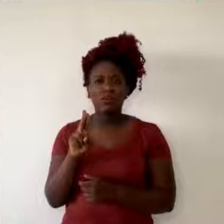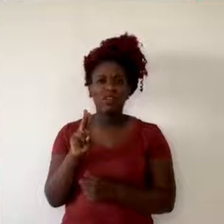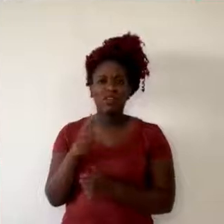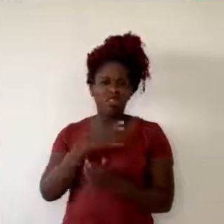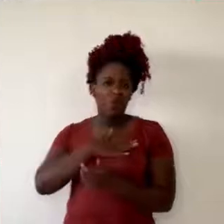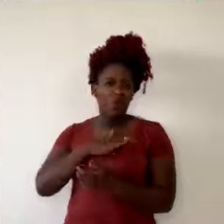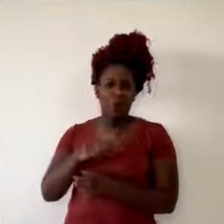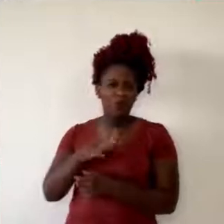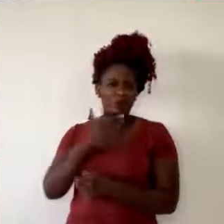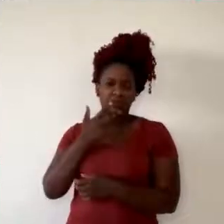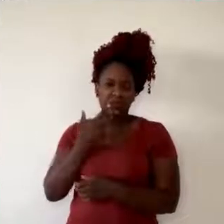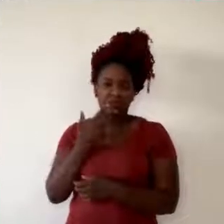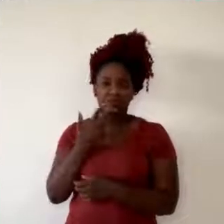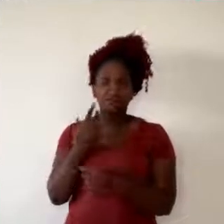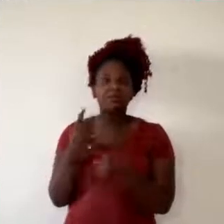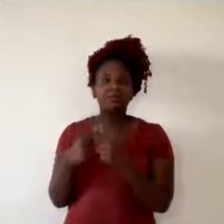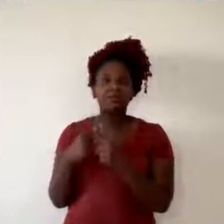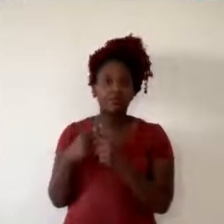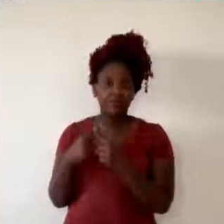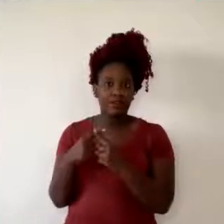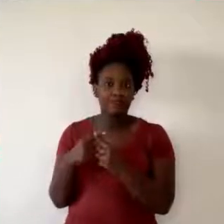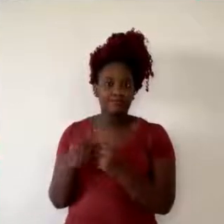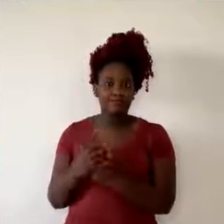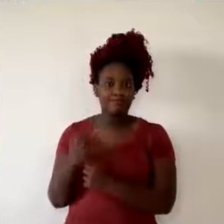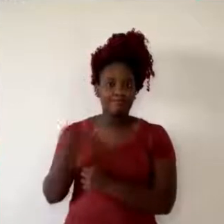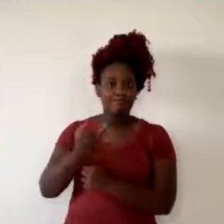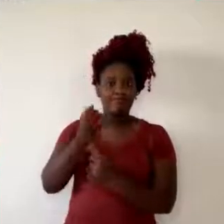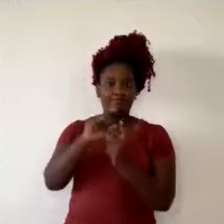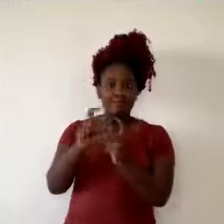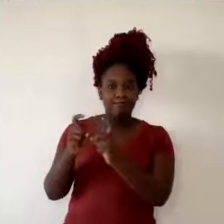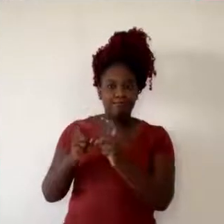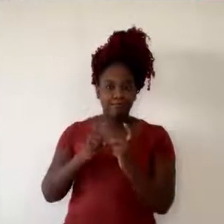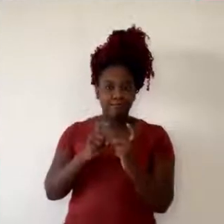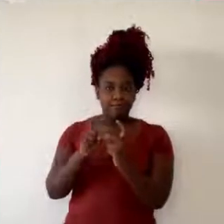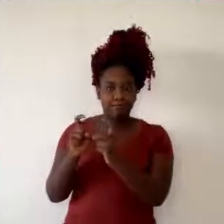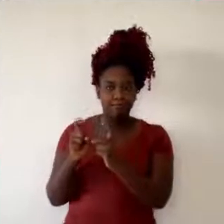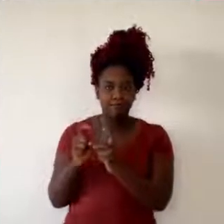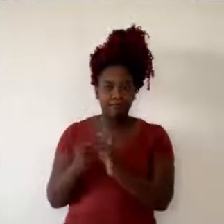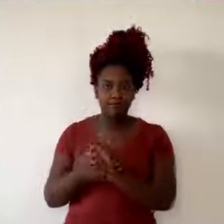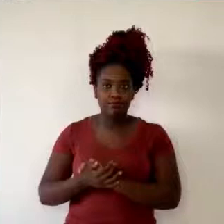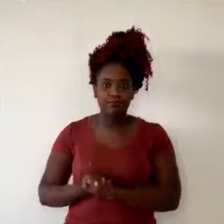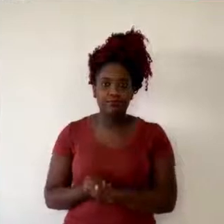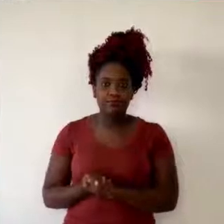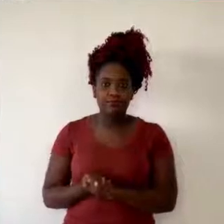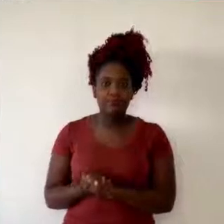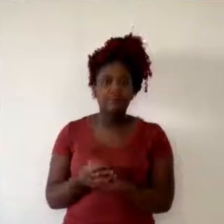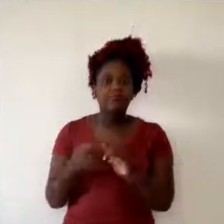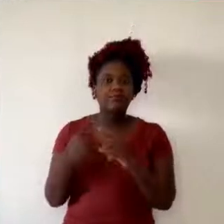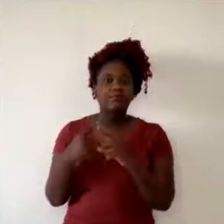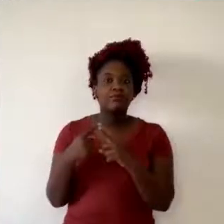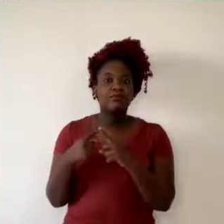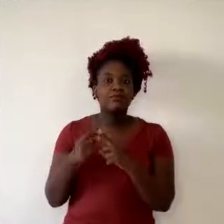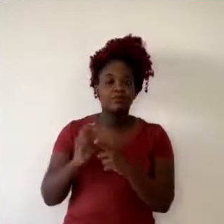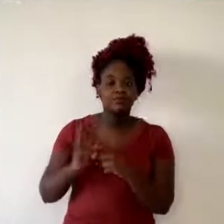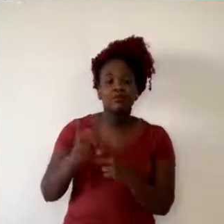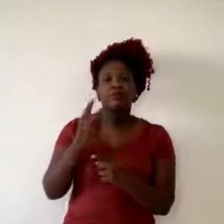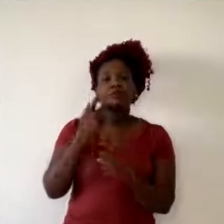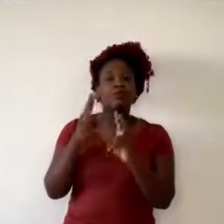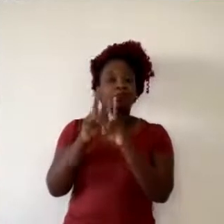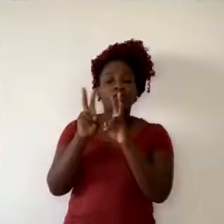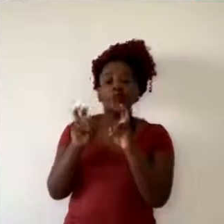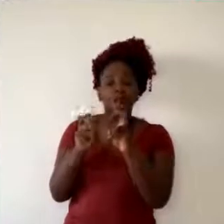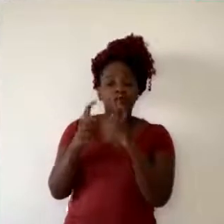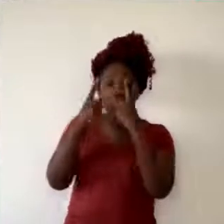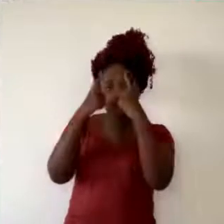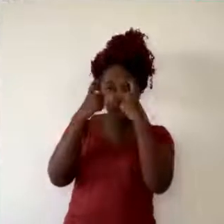I don't want to talk about what's difficult. And why is it fundamental to bring this perspective? Because every time we talk about